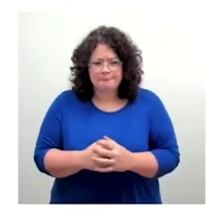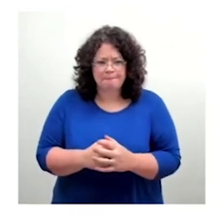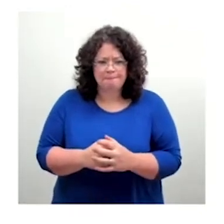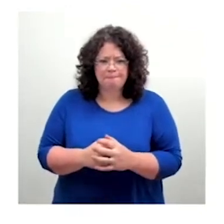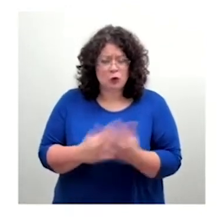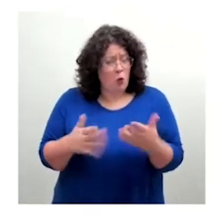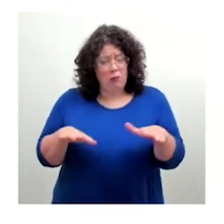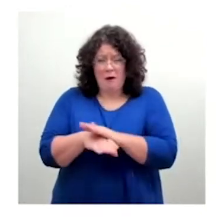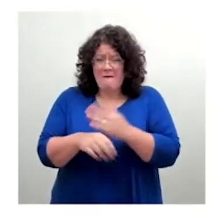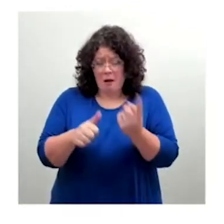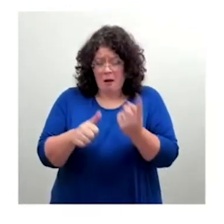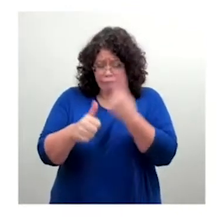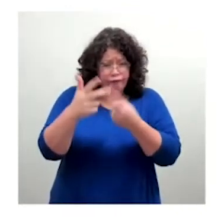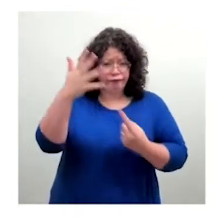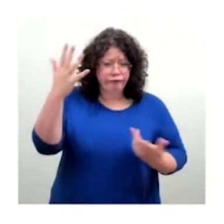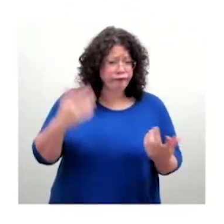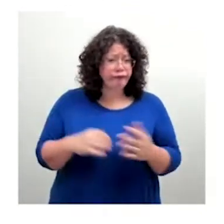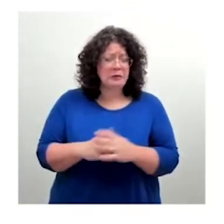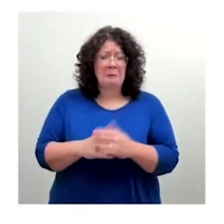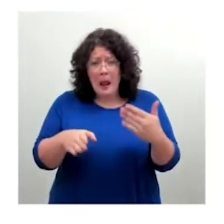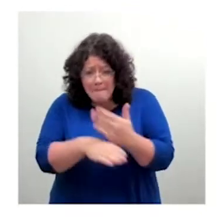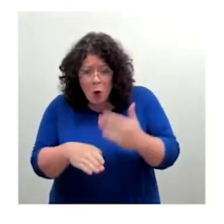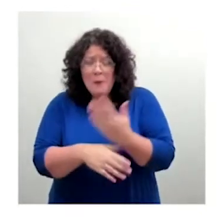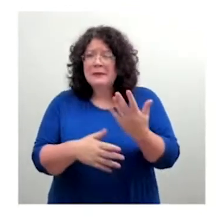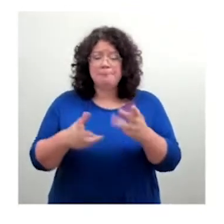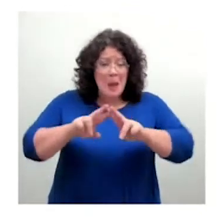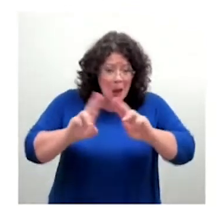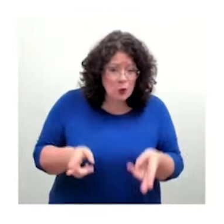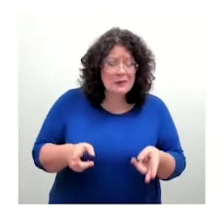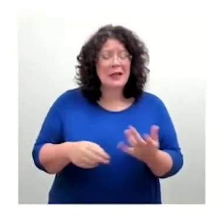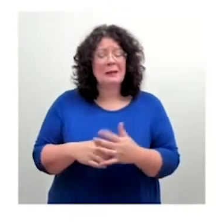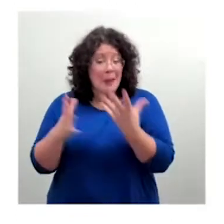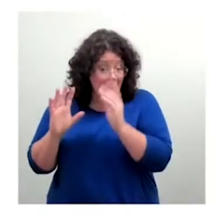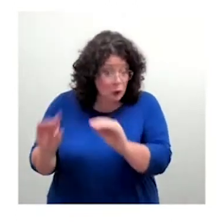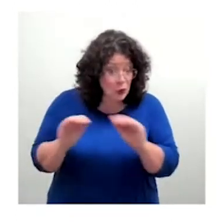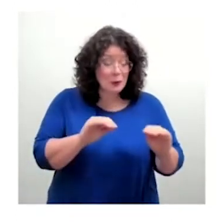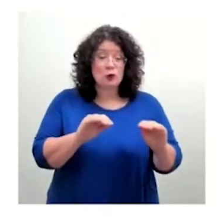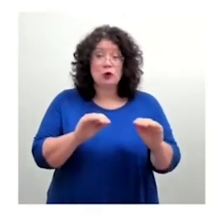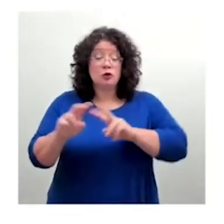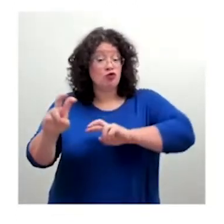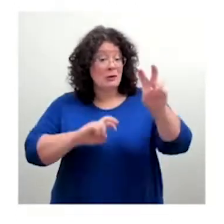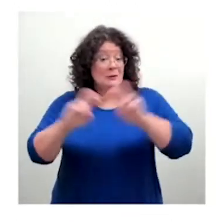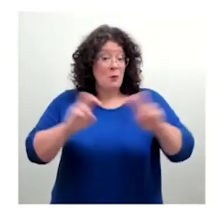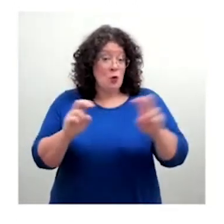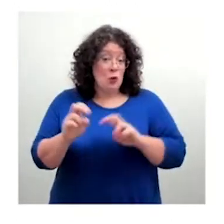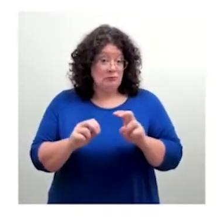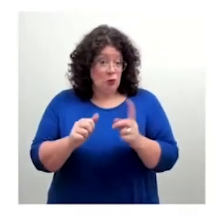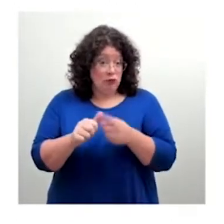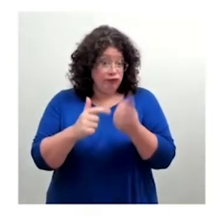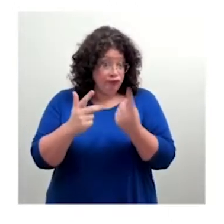and as our previous speaker has sort of highlighted with some of the data, the pandemic has really highlighted and